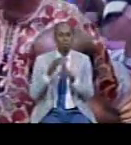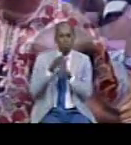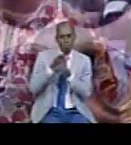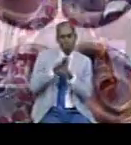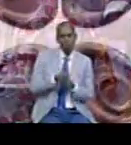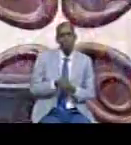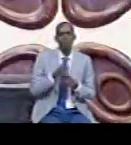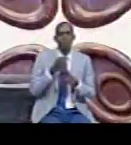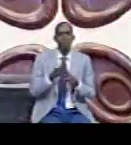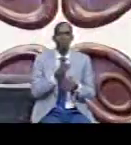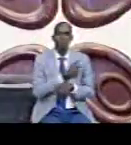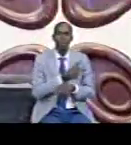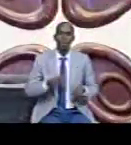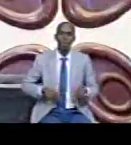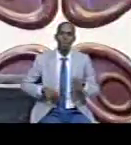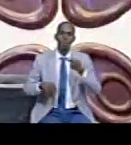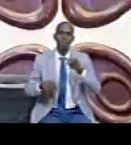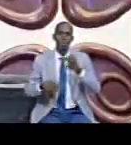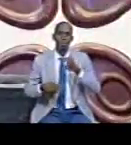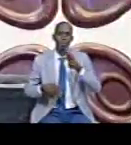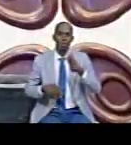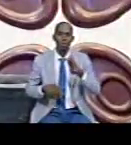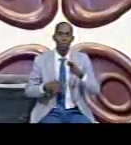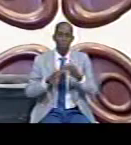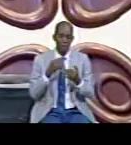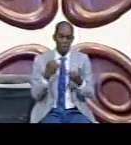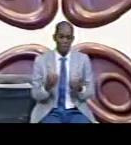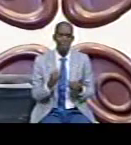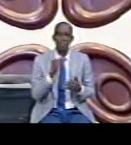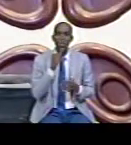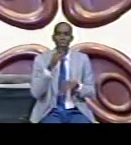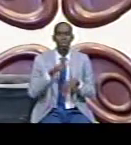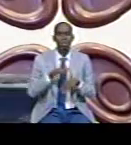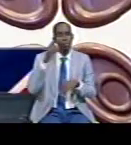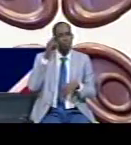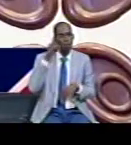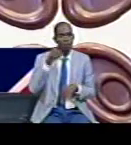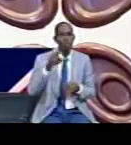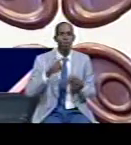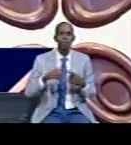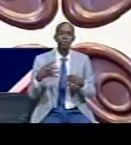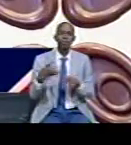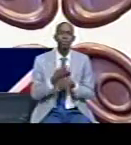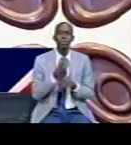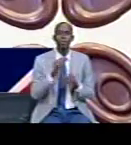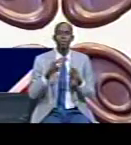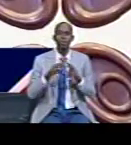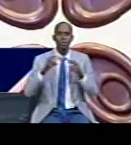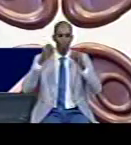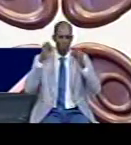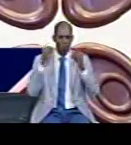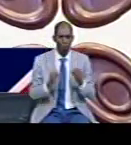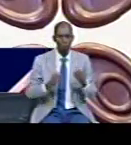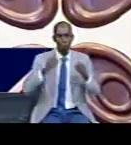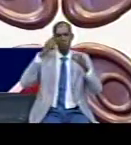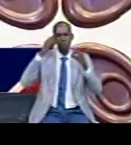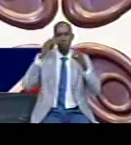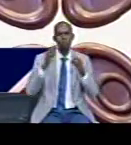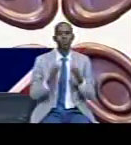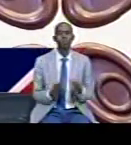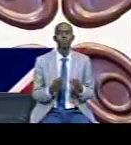Nebuchadnezzar. This is the time for you to take a very strong decision